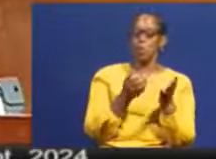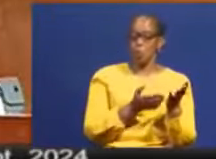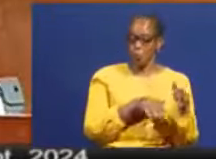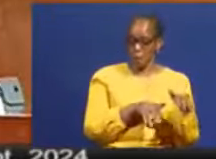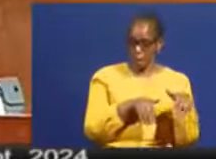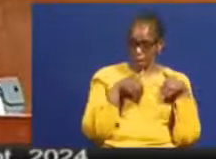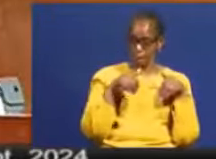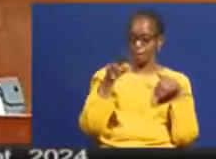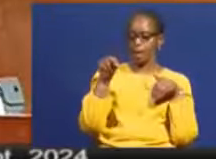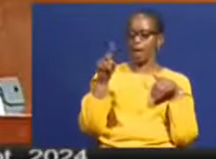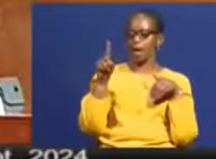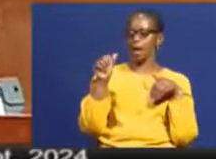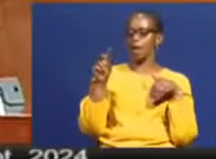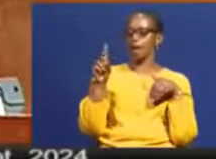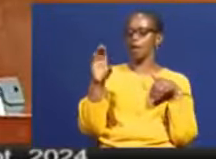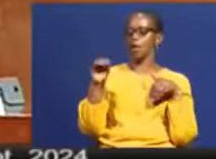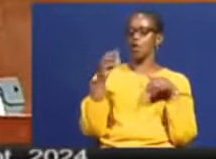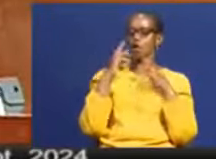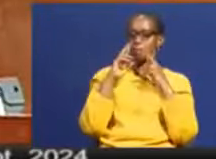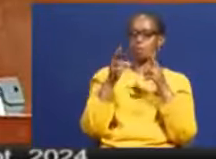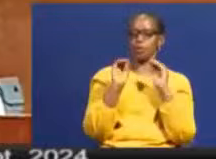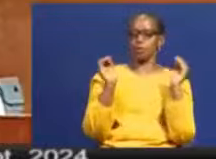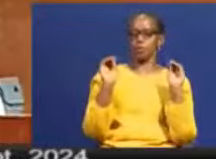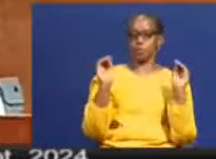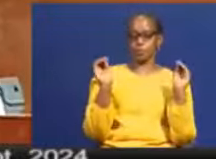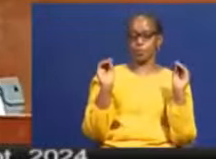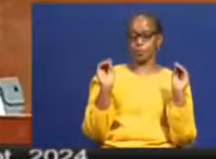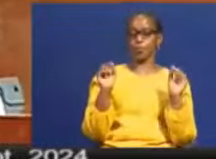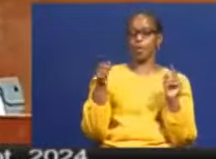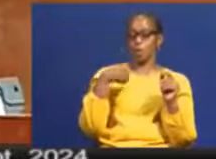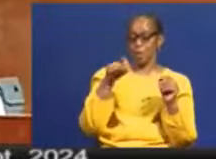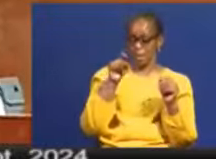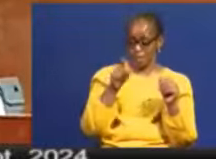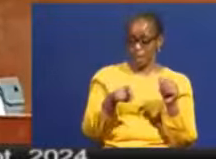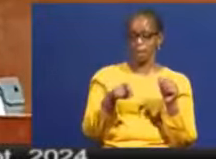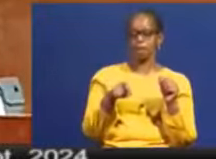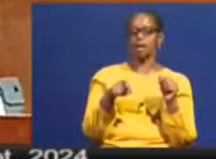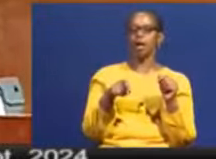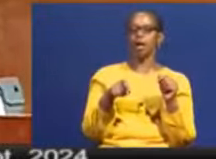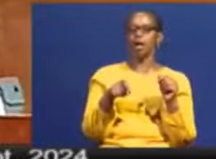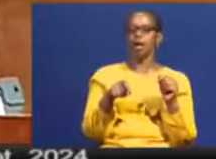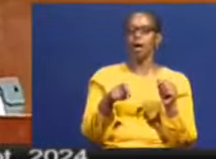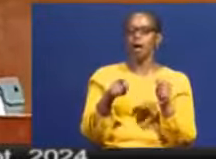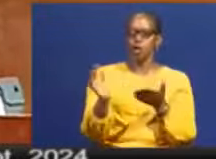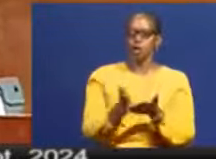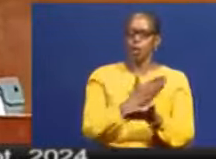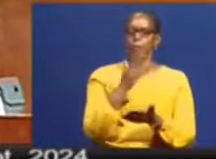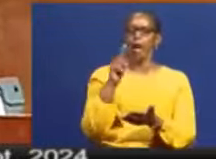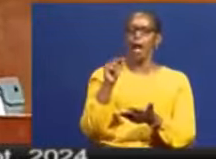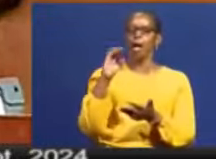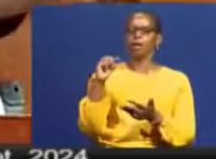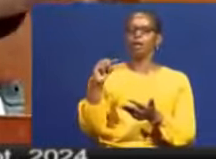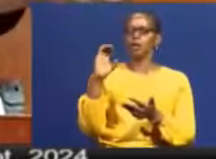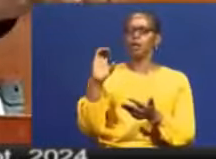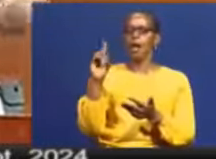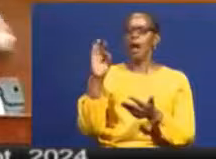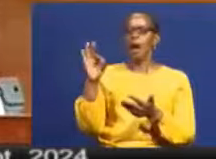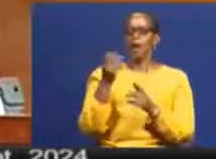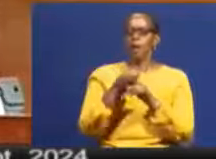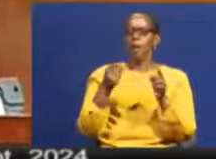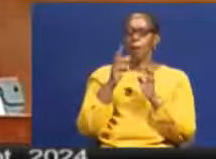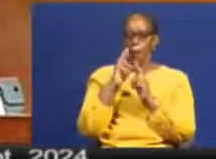entrench NGCDF in the constitution. We should extract NGCDF from NADCO reports